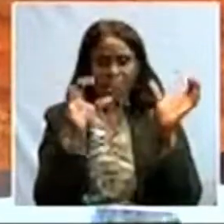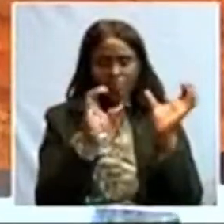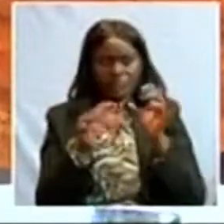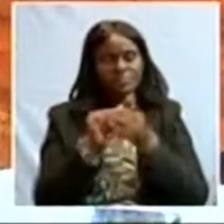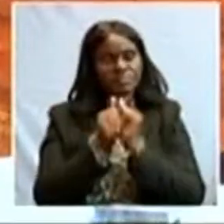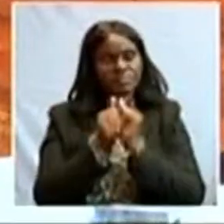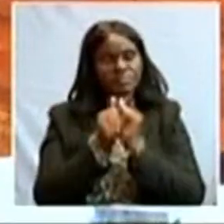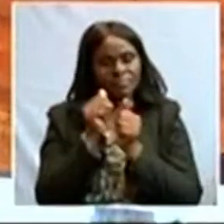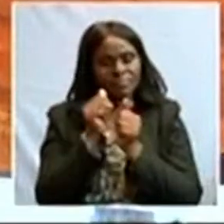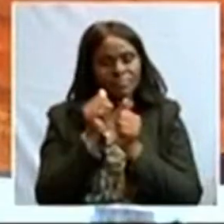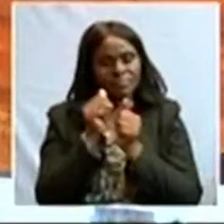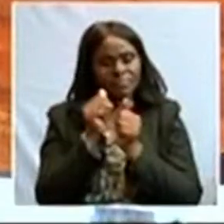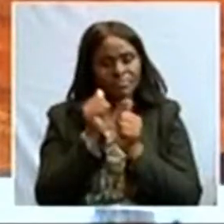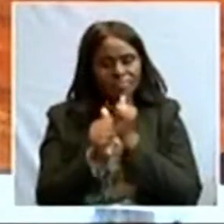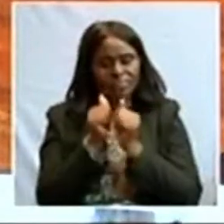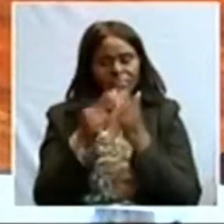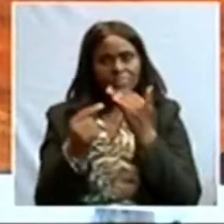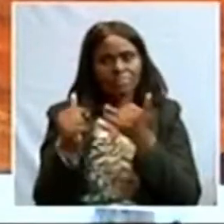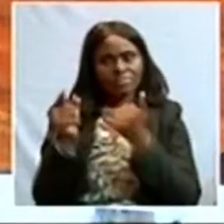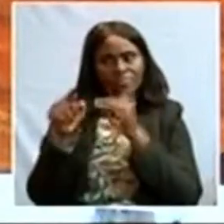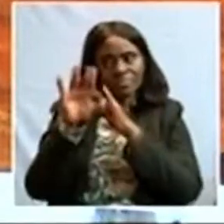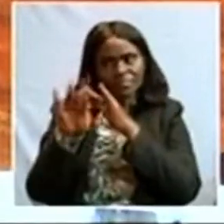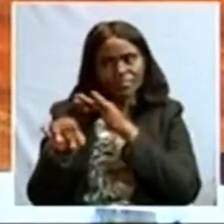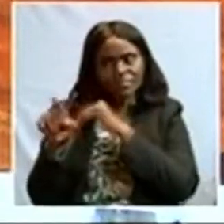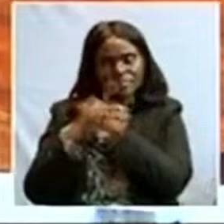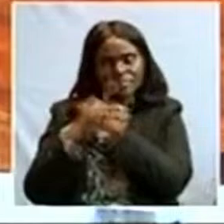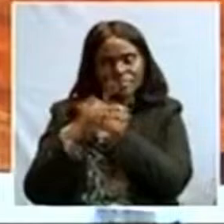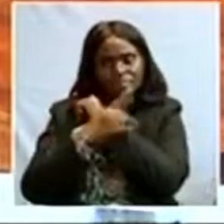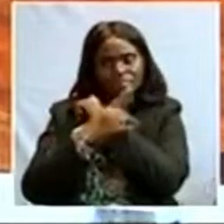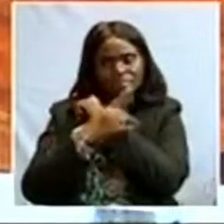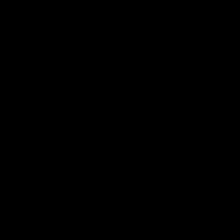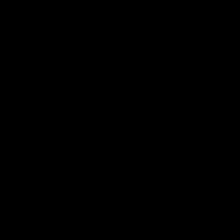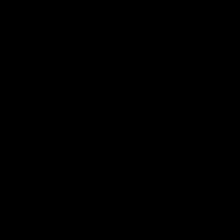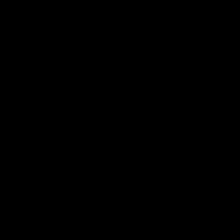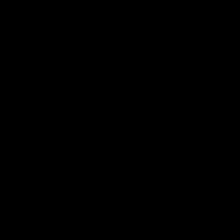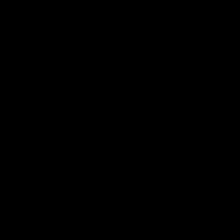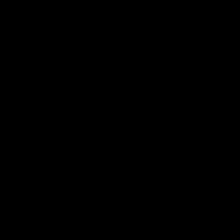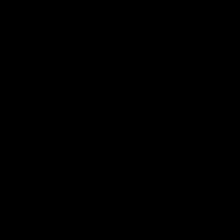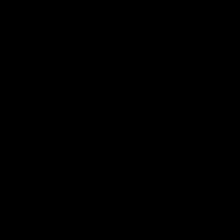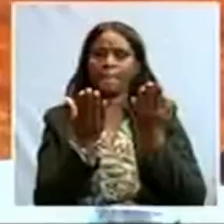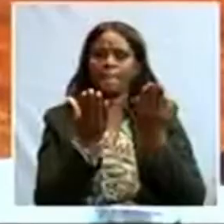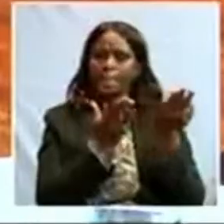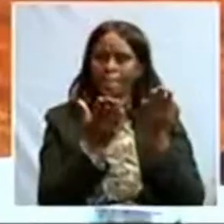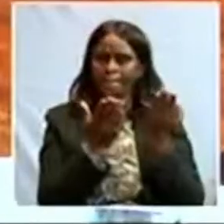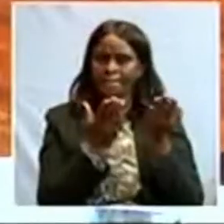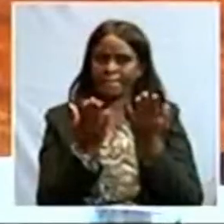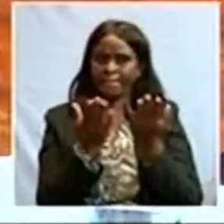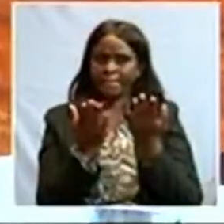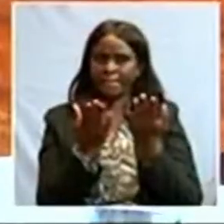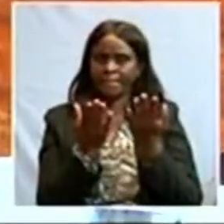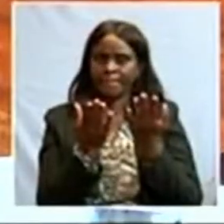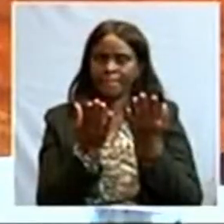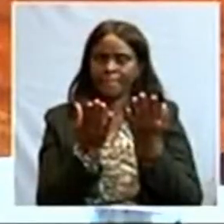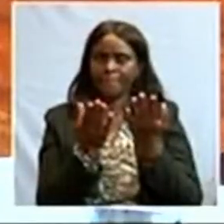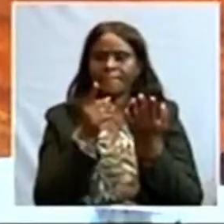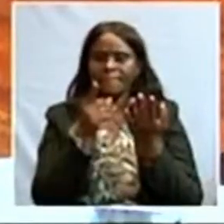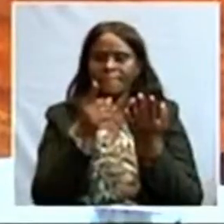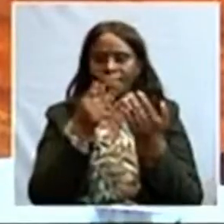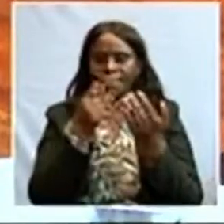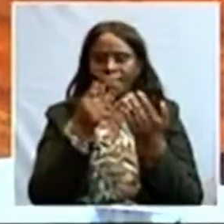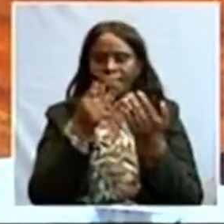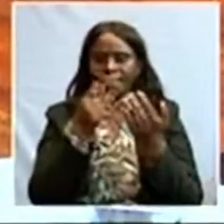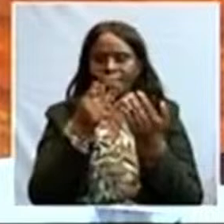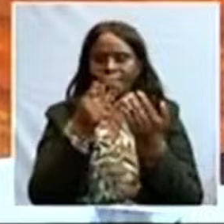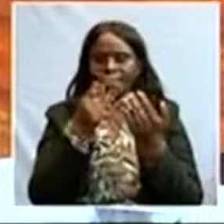sports, which currently is sitting under the Department of Housing Services. And you have started